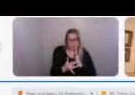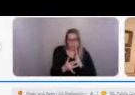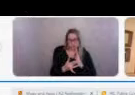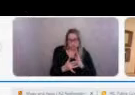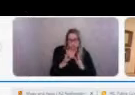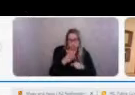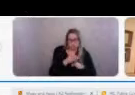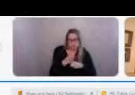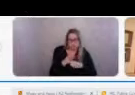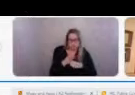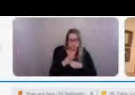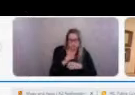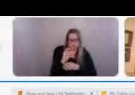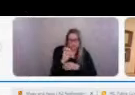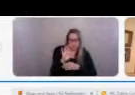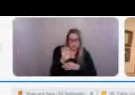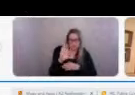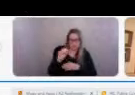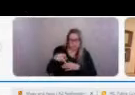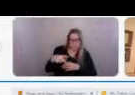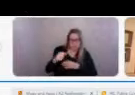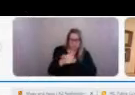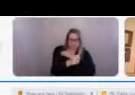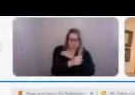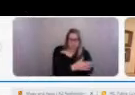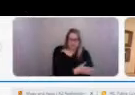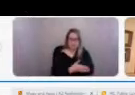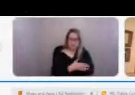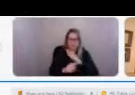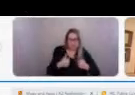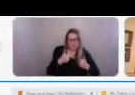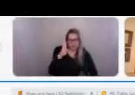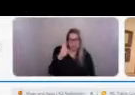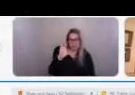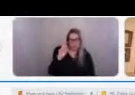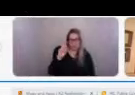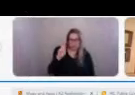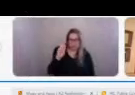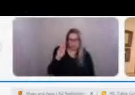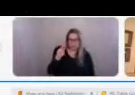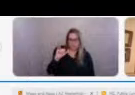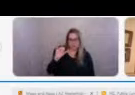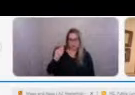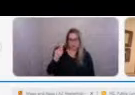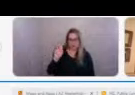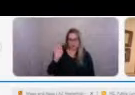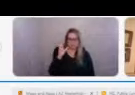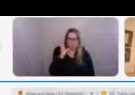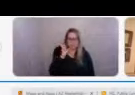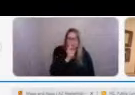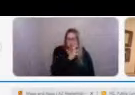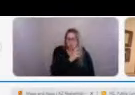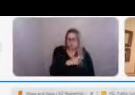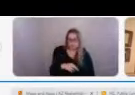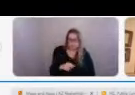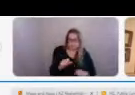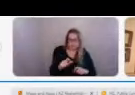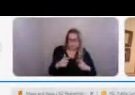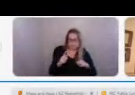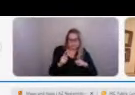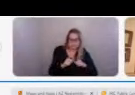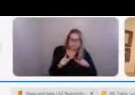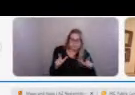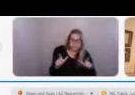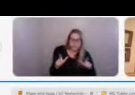i'm maricopa maricopa county and i live in mccormick ranch besides at the consulting firm i'm a licensed and active real